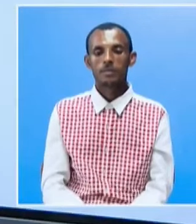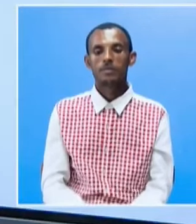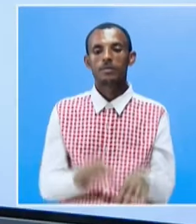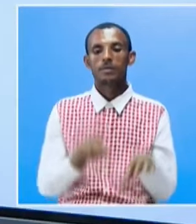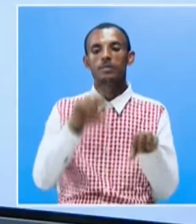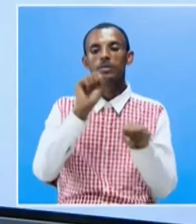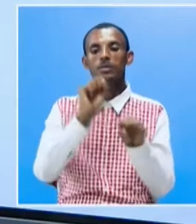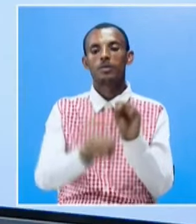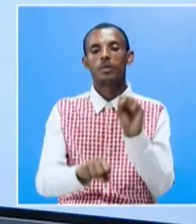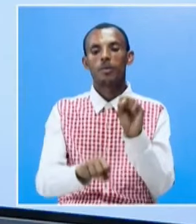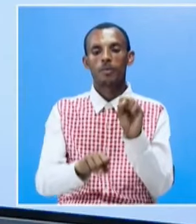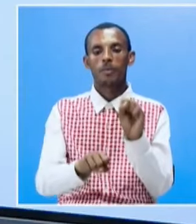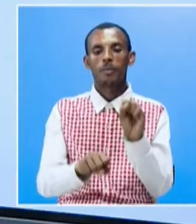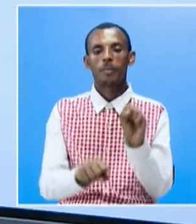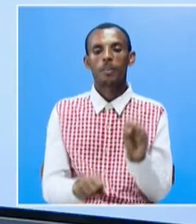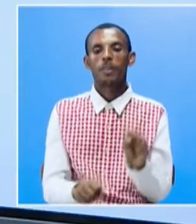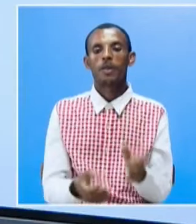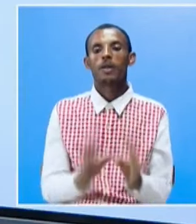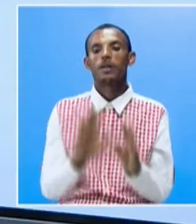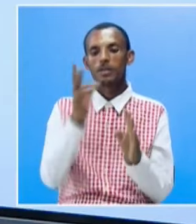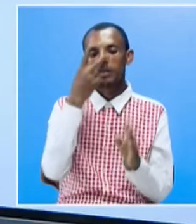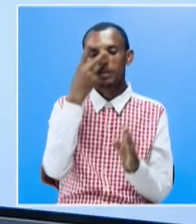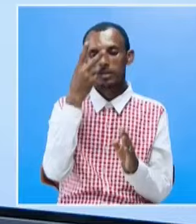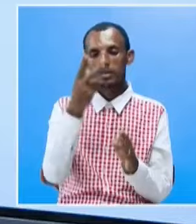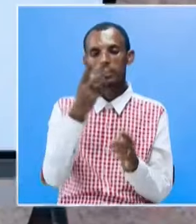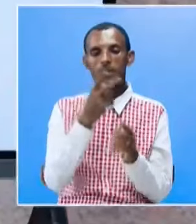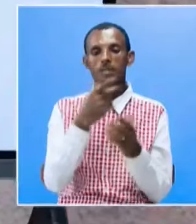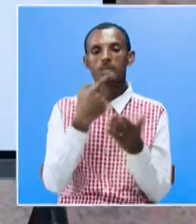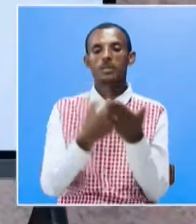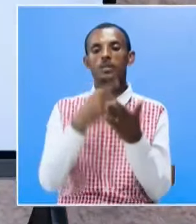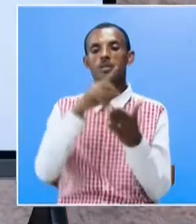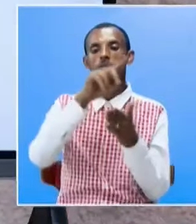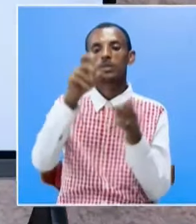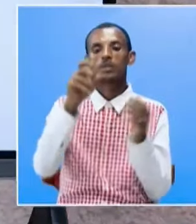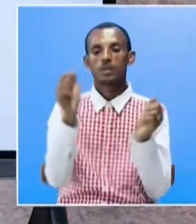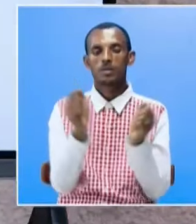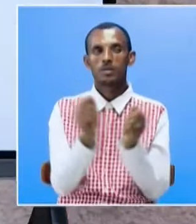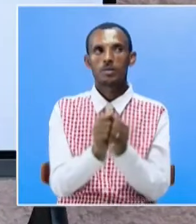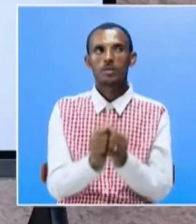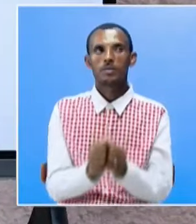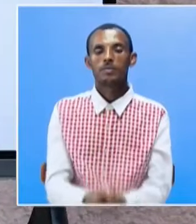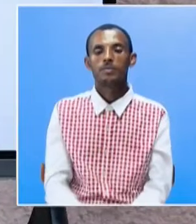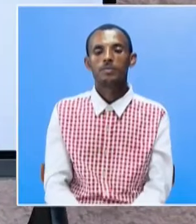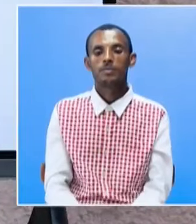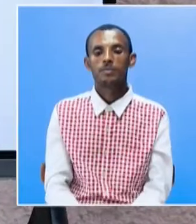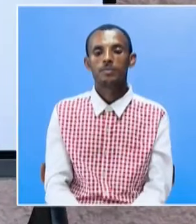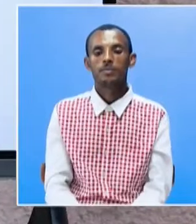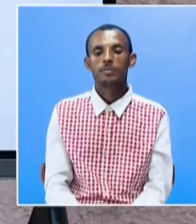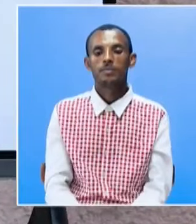So, let's see this question together.